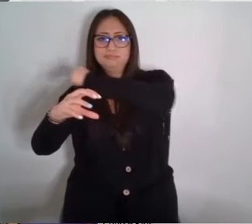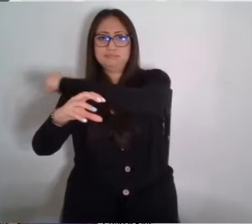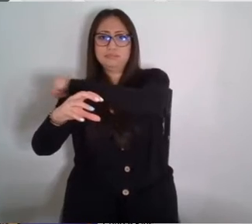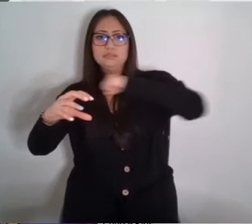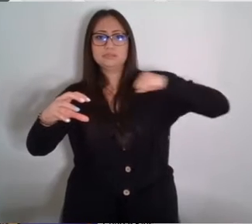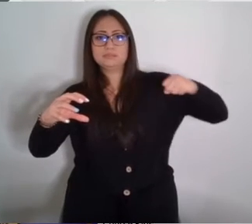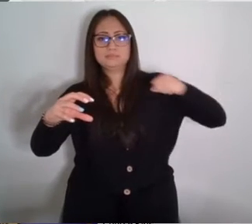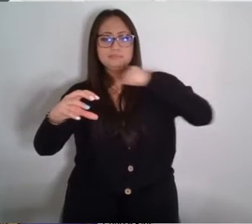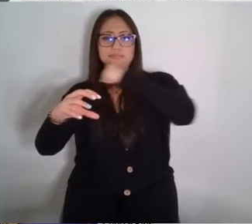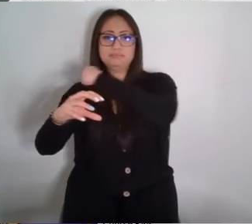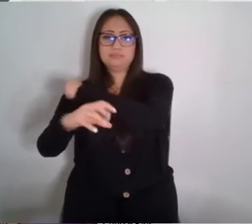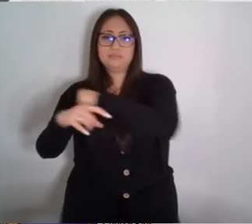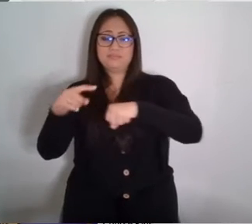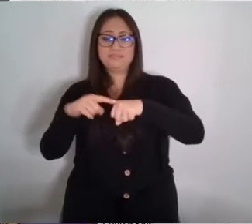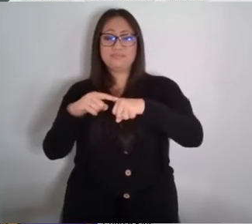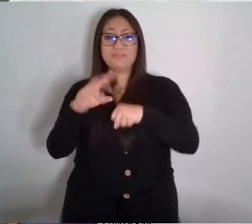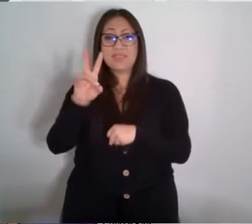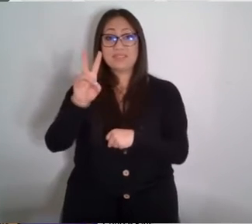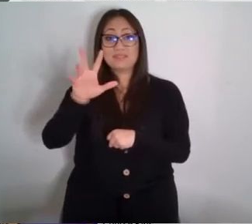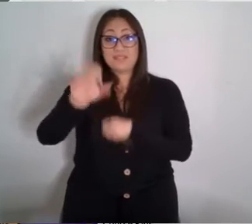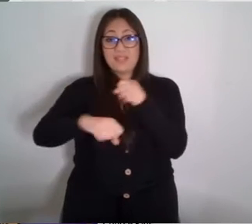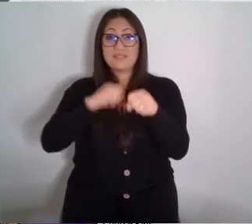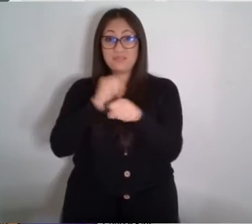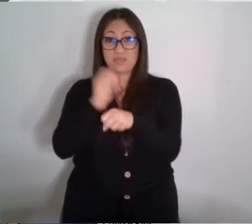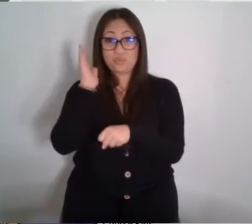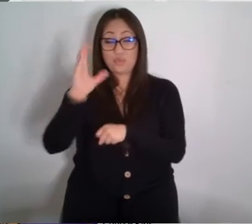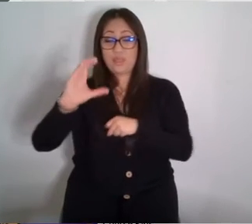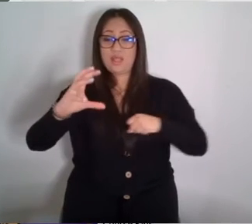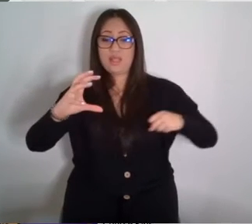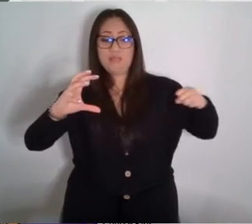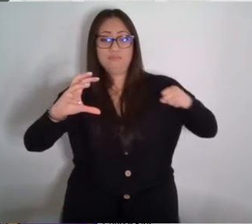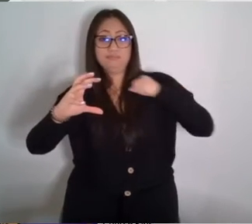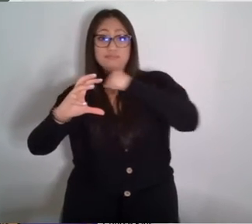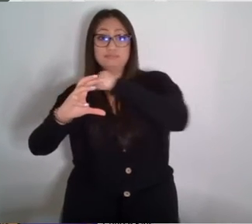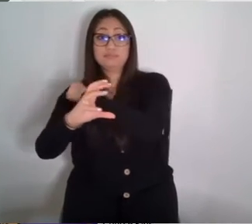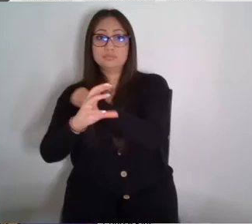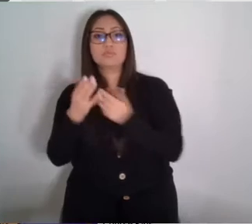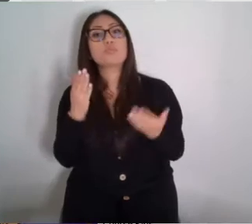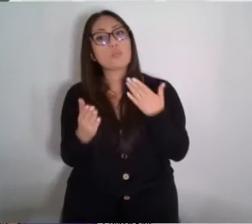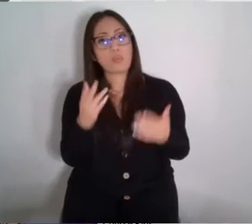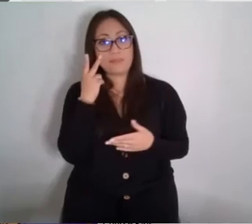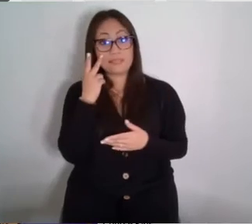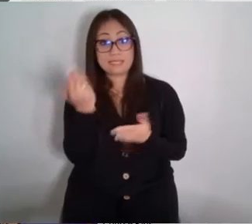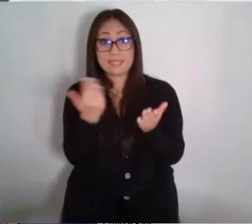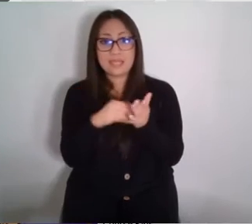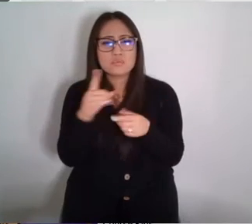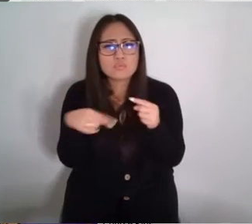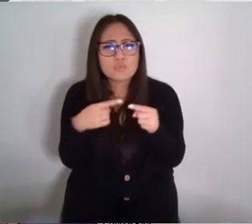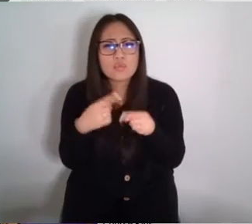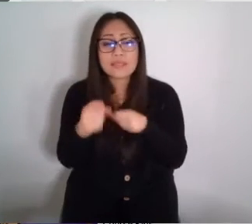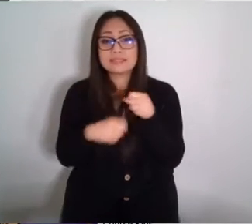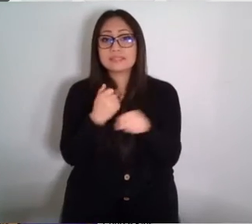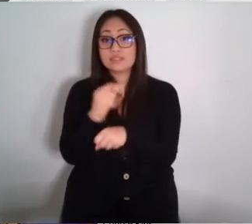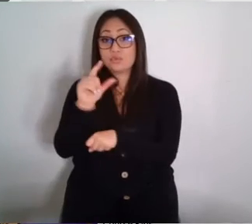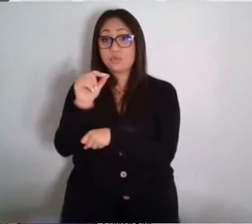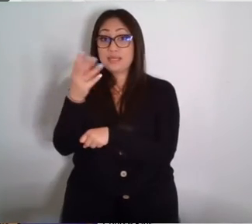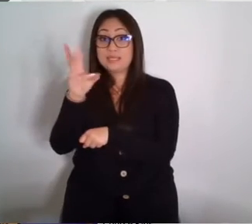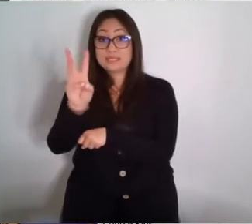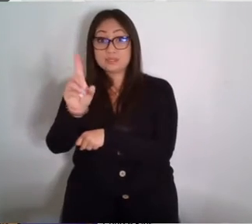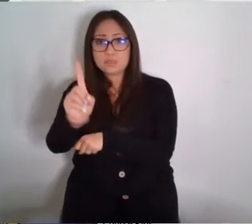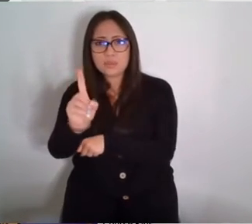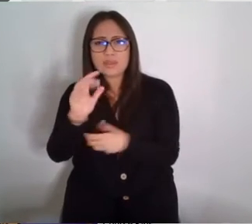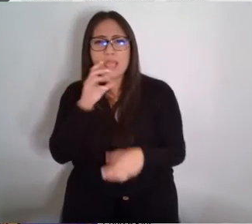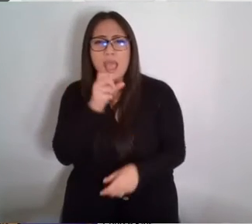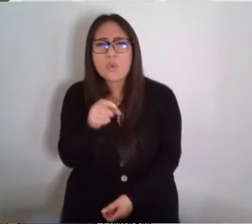or so. The last time it came close was 1986, meaning we'll probably see it again in 2061. How old will you be then? Now,